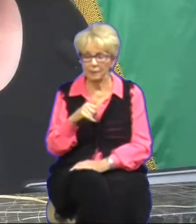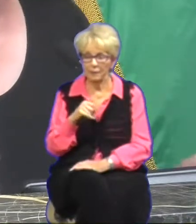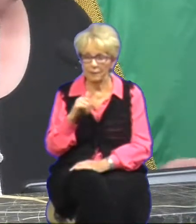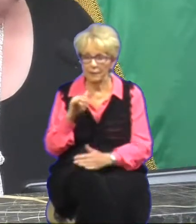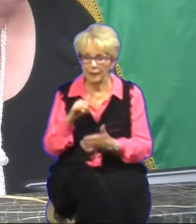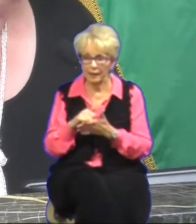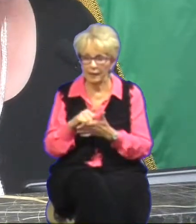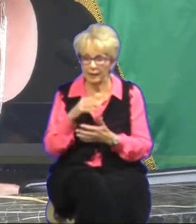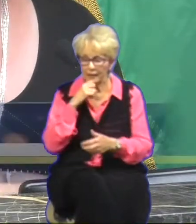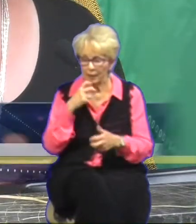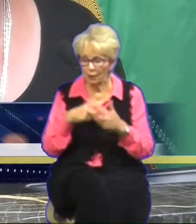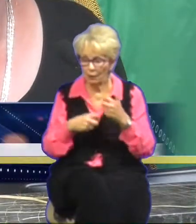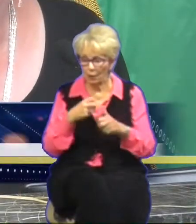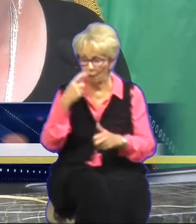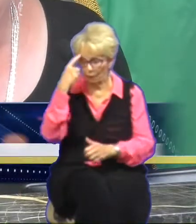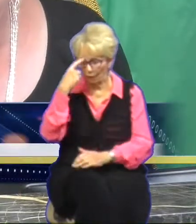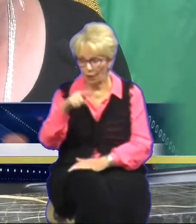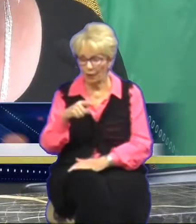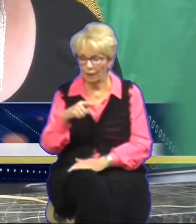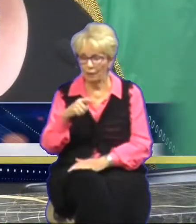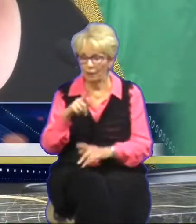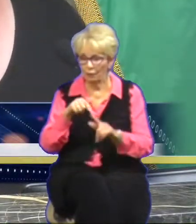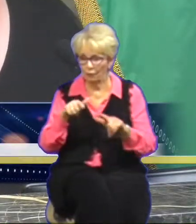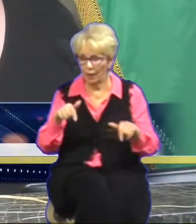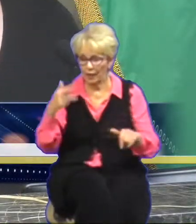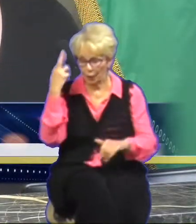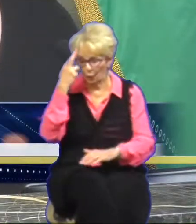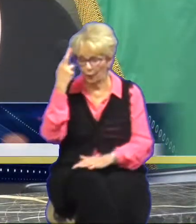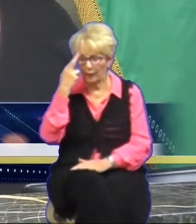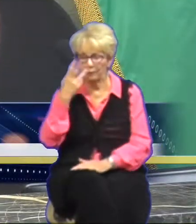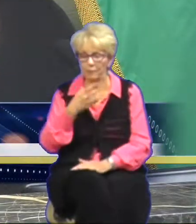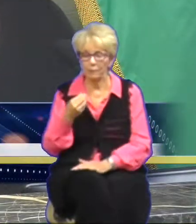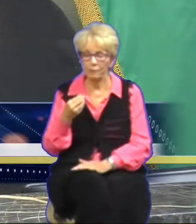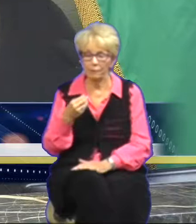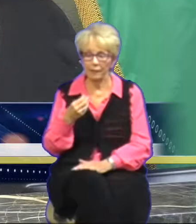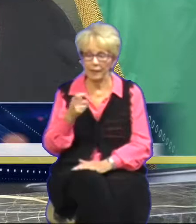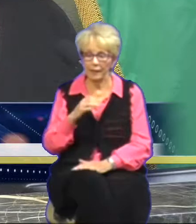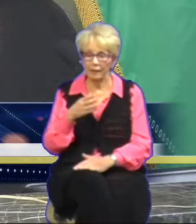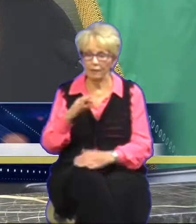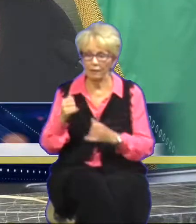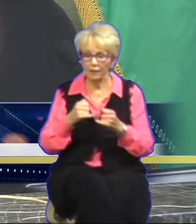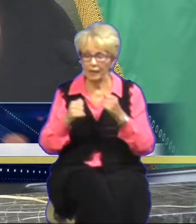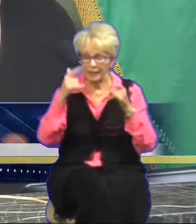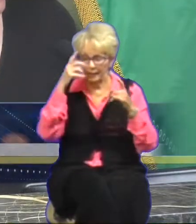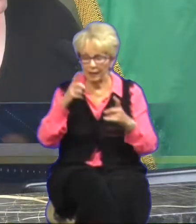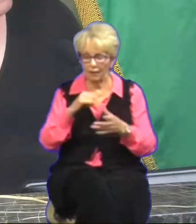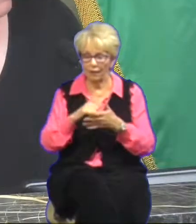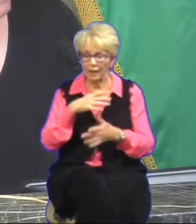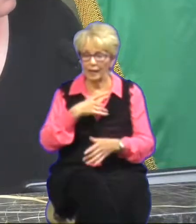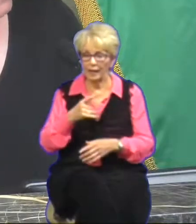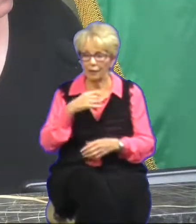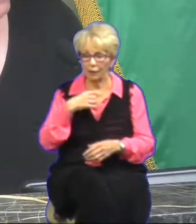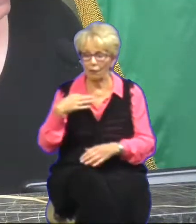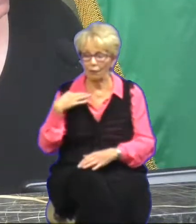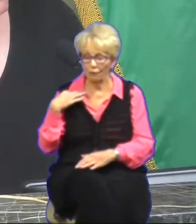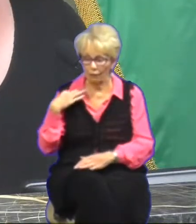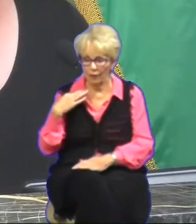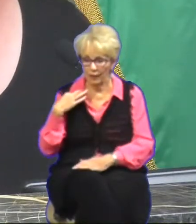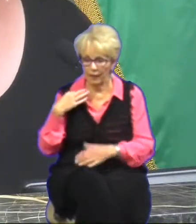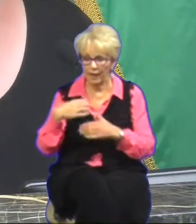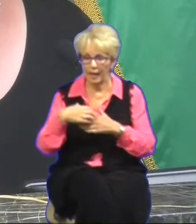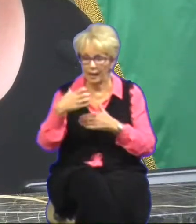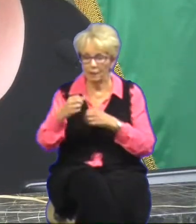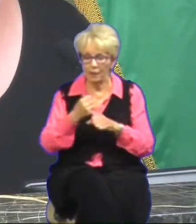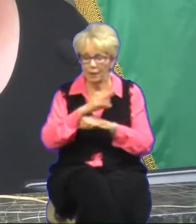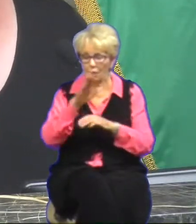is problematic for a variety of reasons, and they have finally decided that they would like to voluntarily annex and